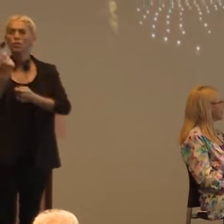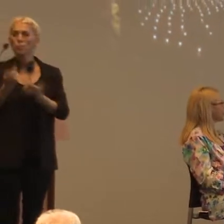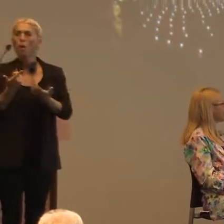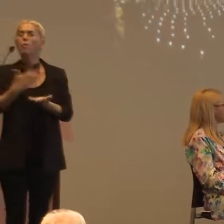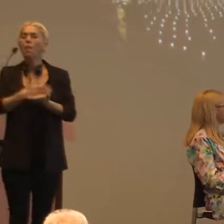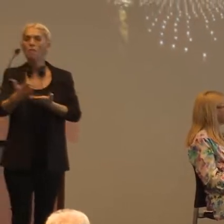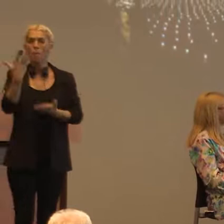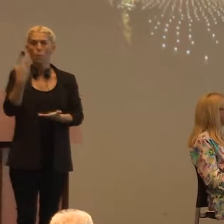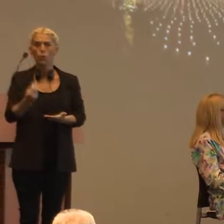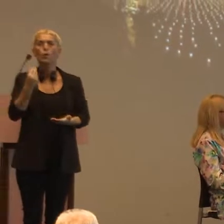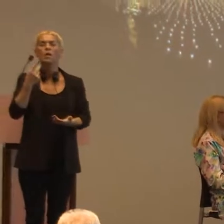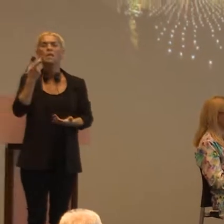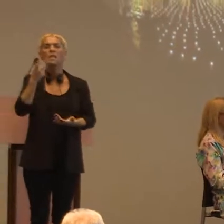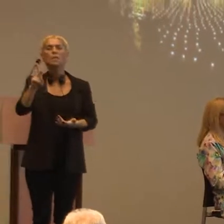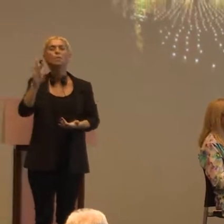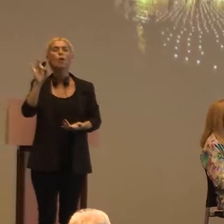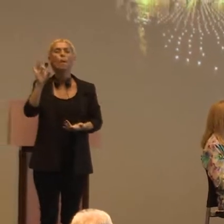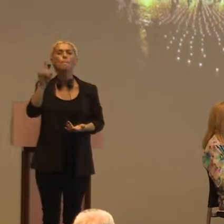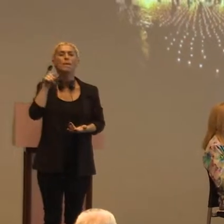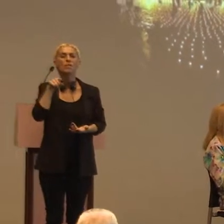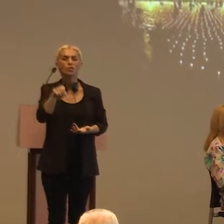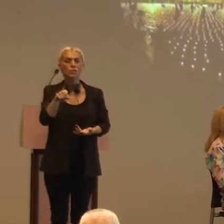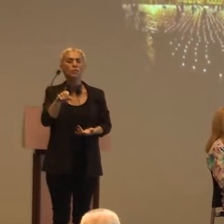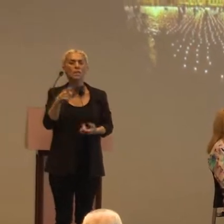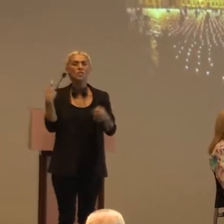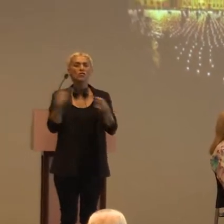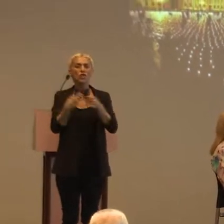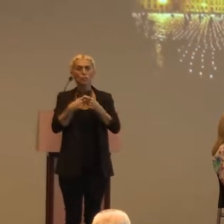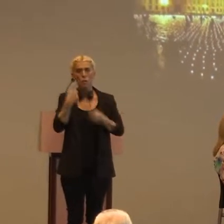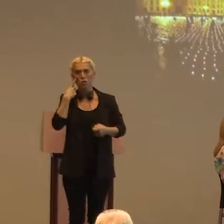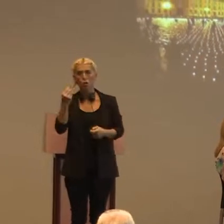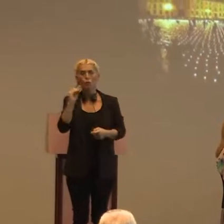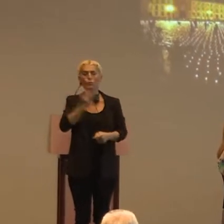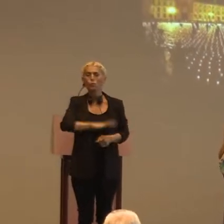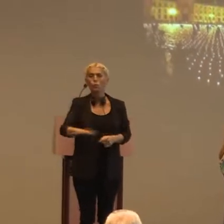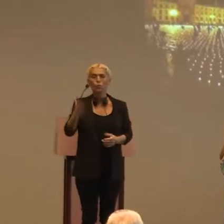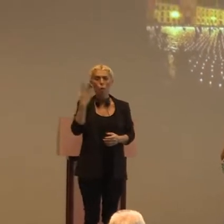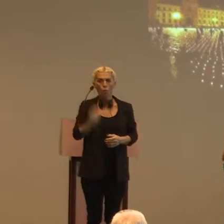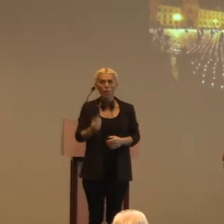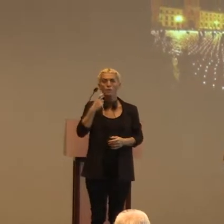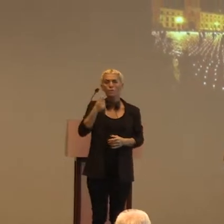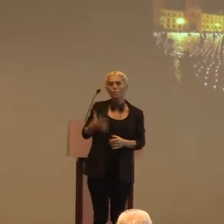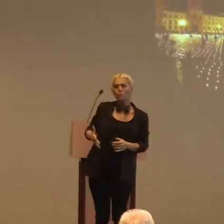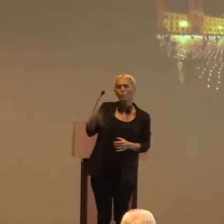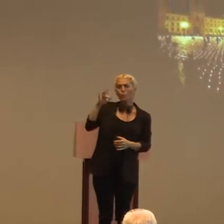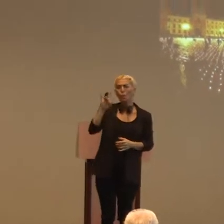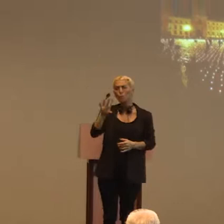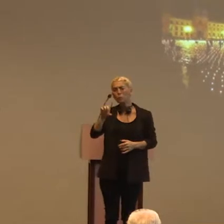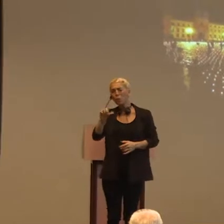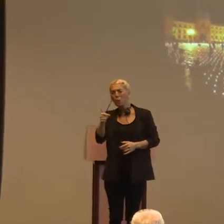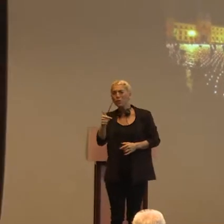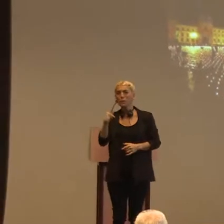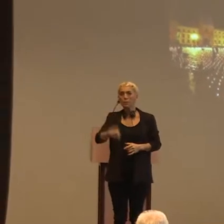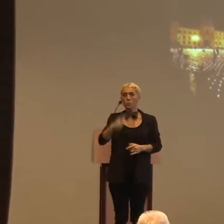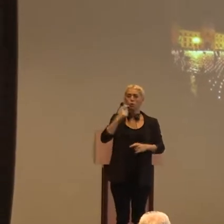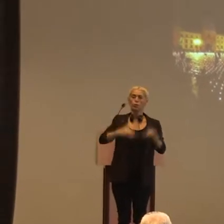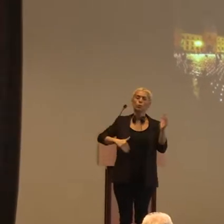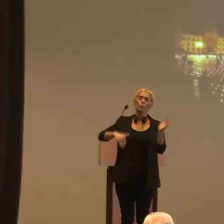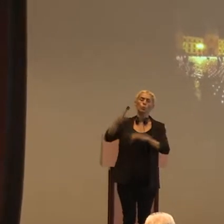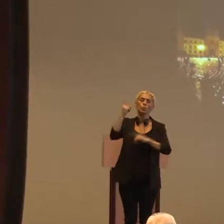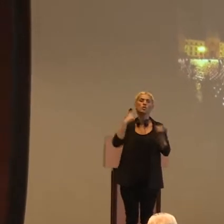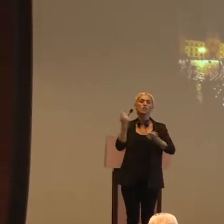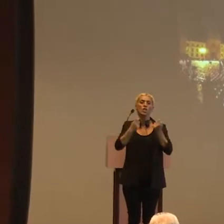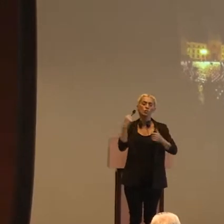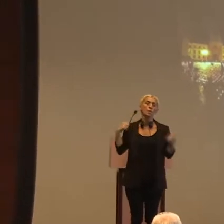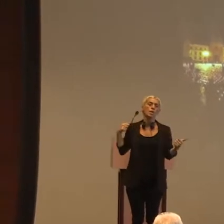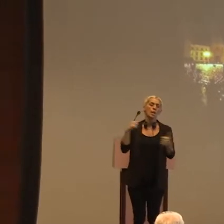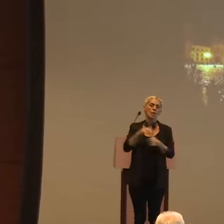history work that is going on and this year in 2015 we're going to work with children and teens they used to be children